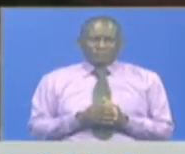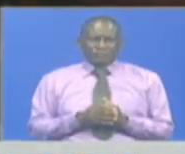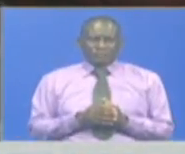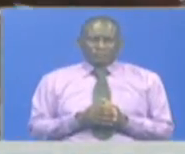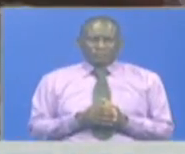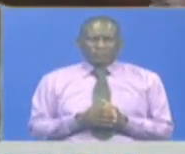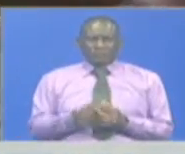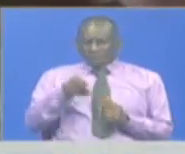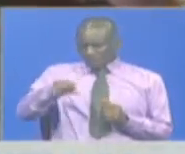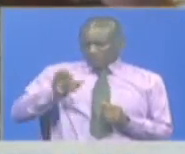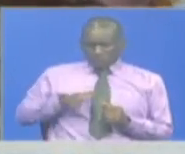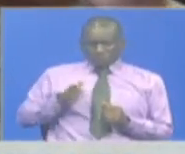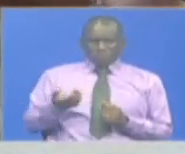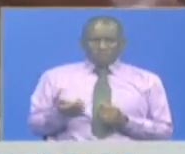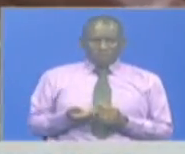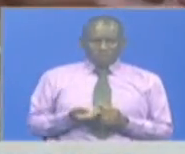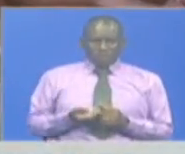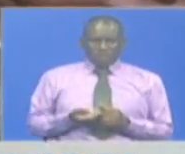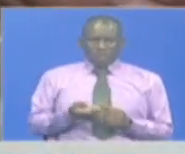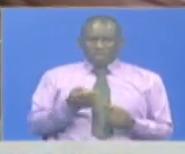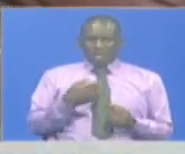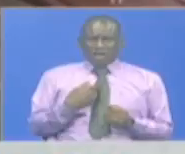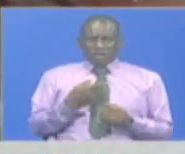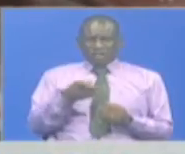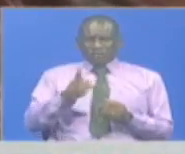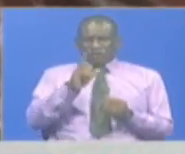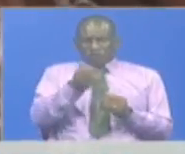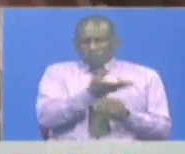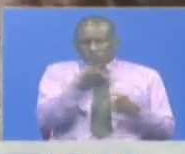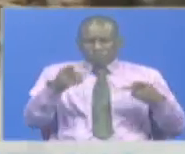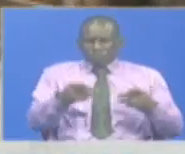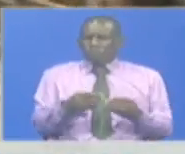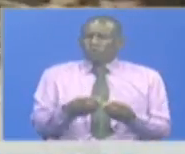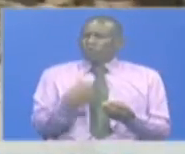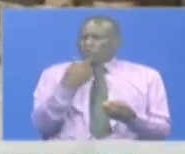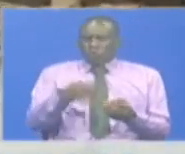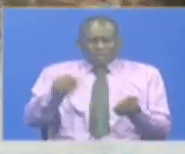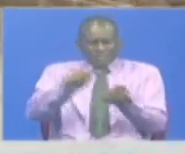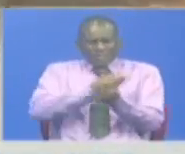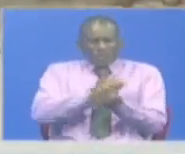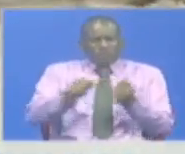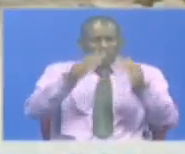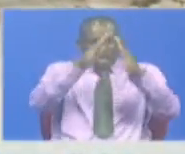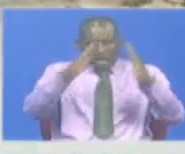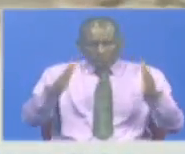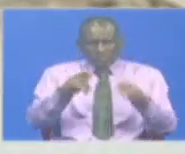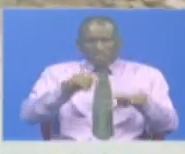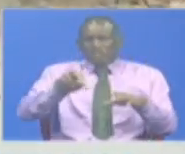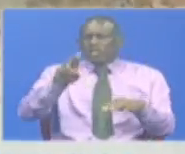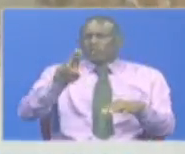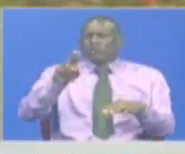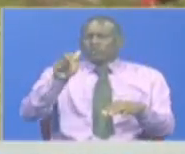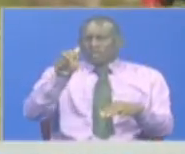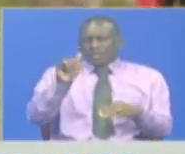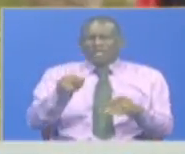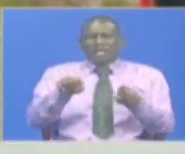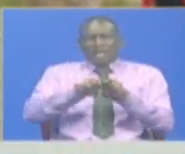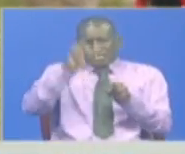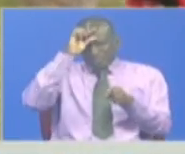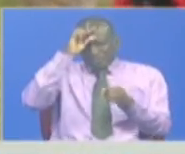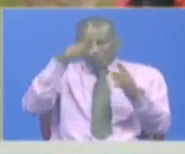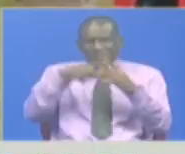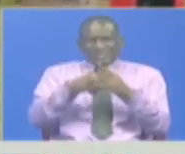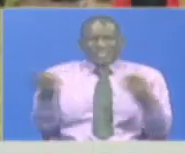She is among dozens of families kicked out of a place they called home in Rouen as government embarked on another round of